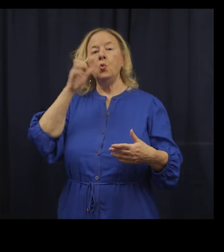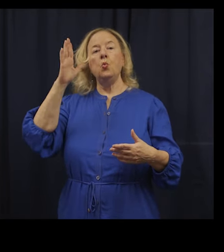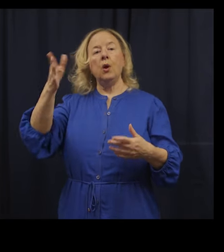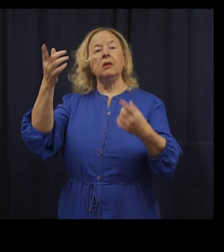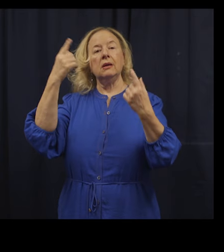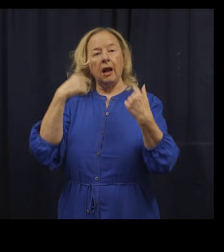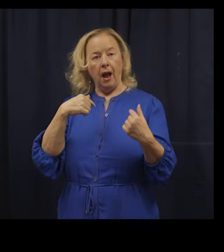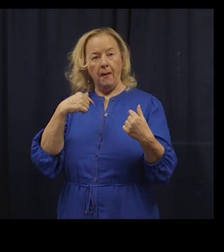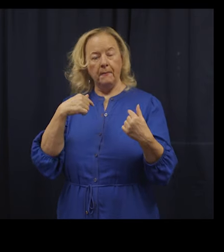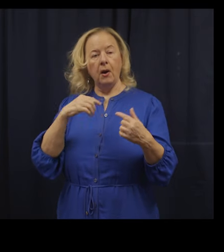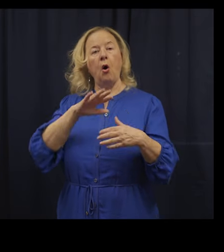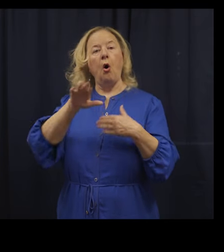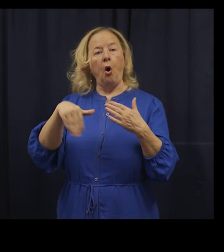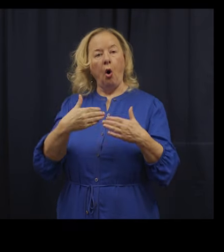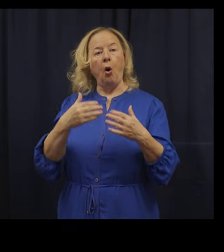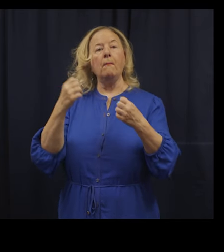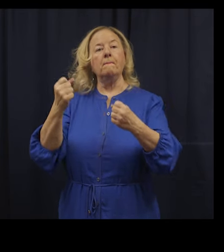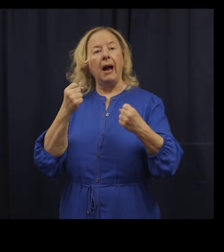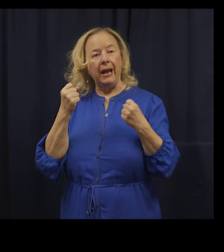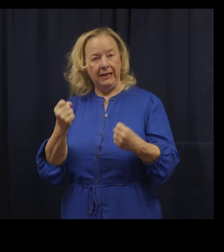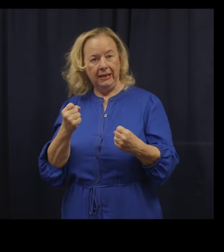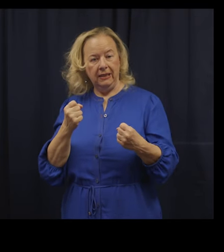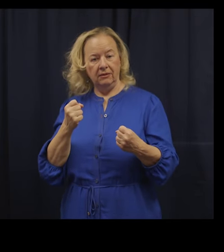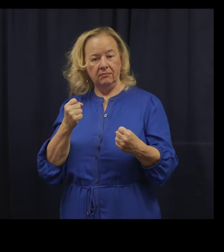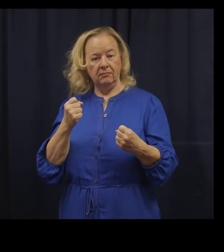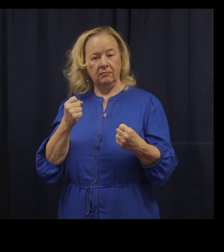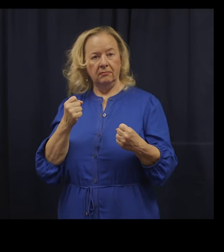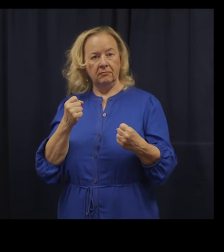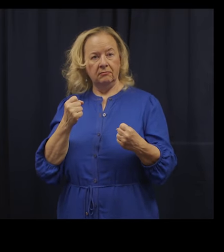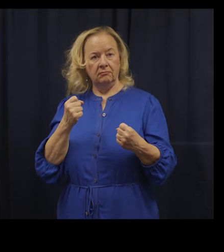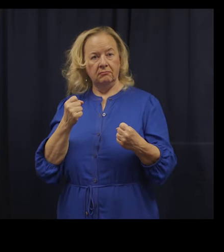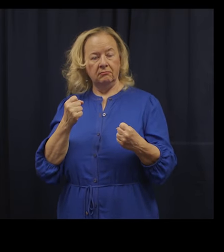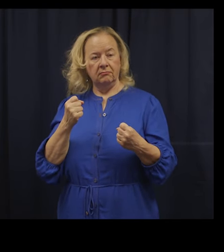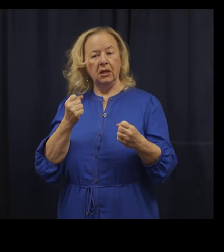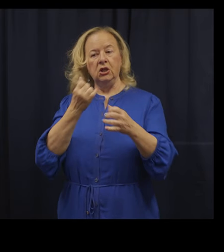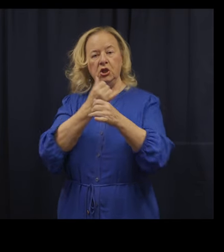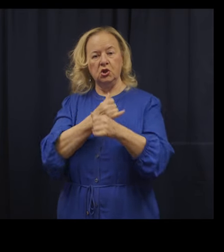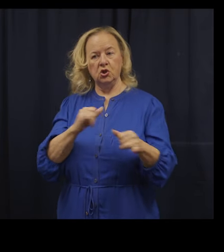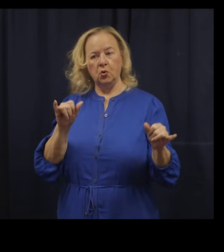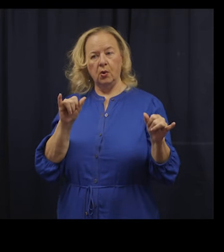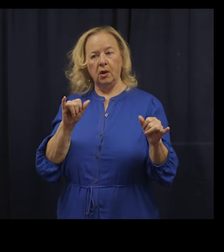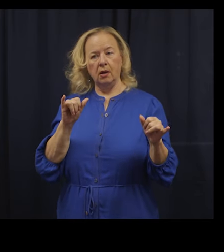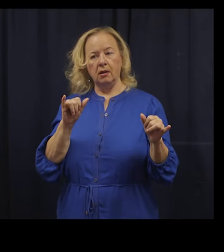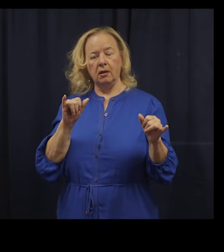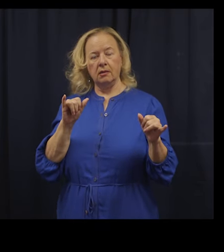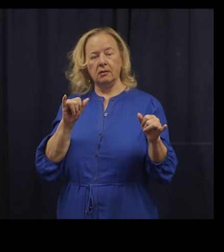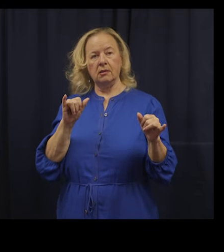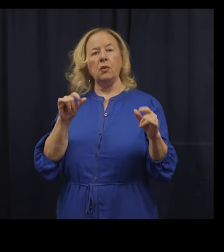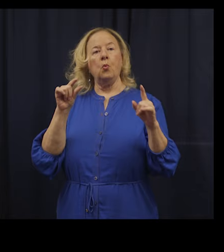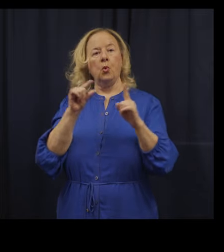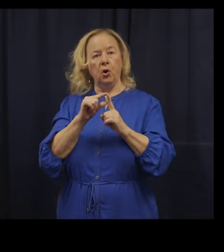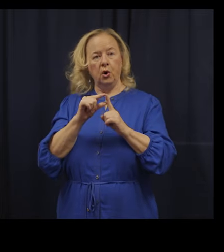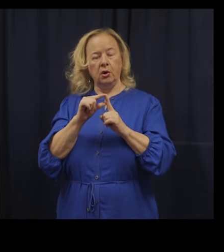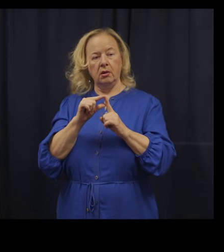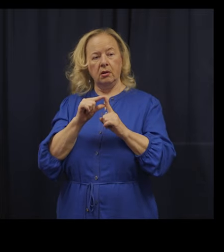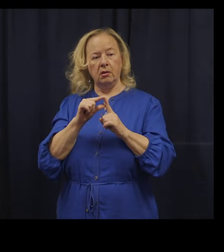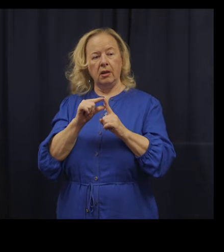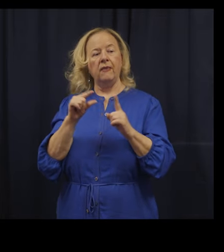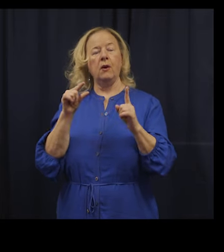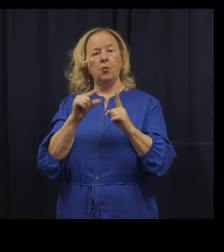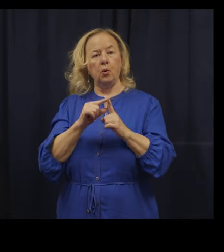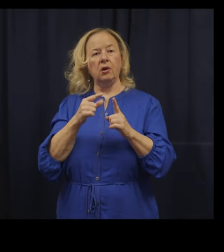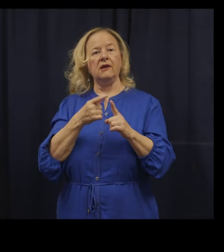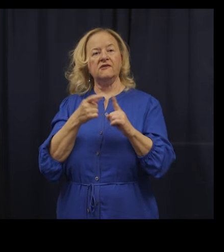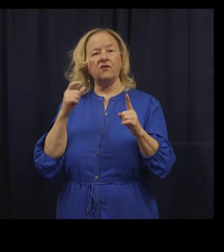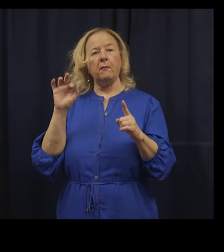come, the Almighty. So Yeshua is the Word, and the Word is